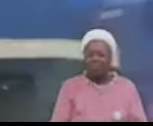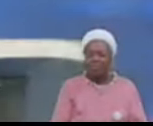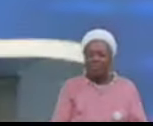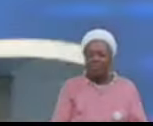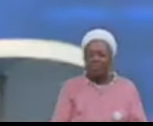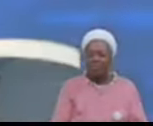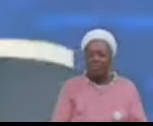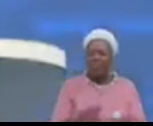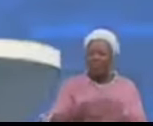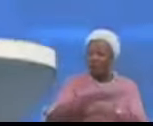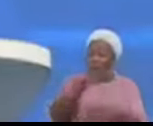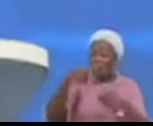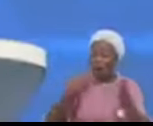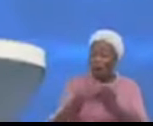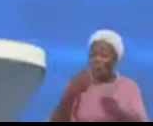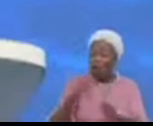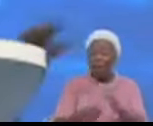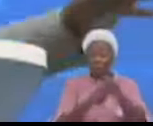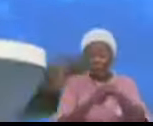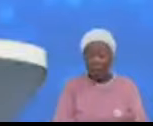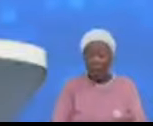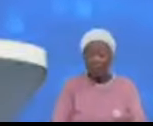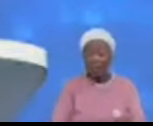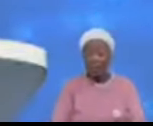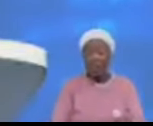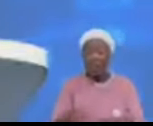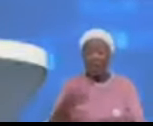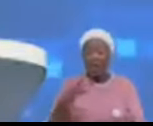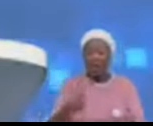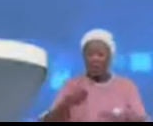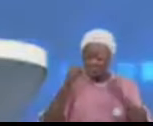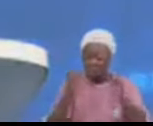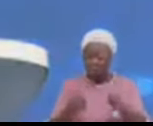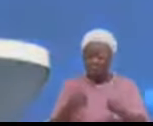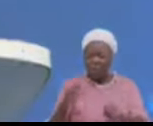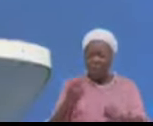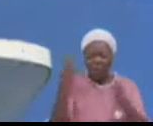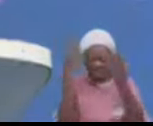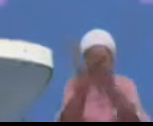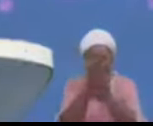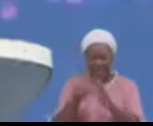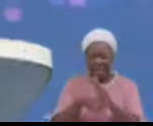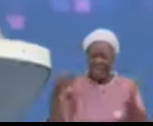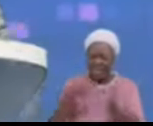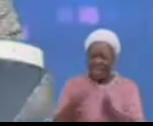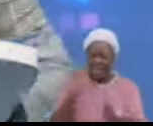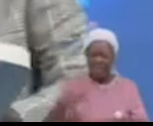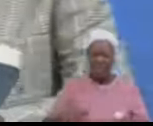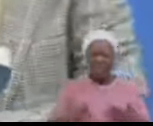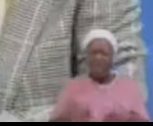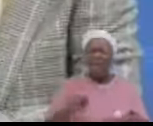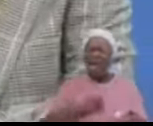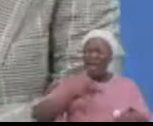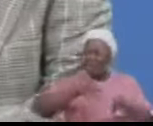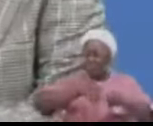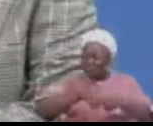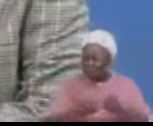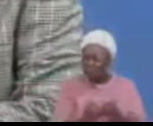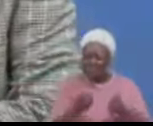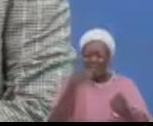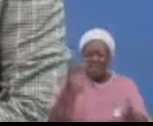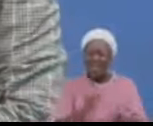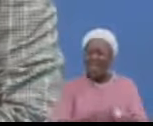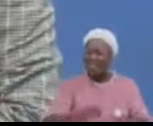All the oppression of the powers of darkness against your life, I break that